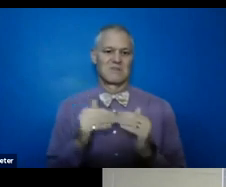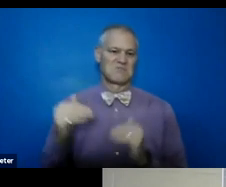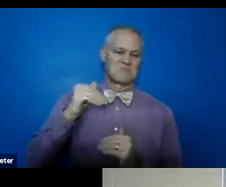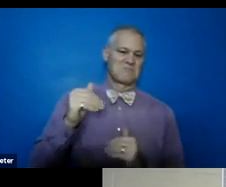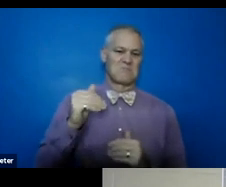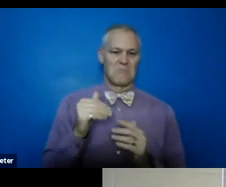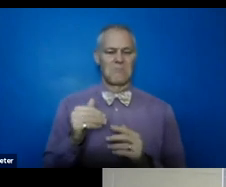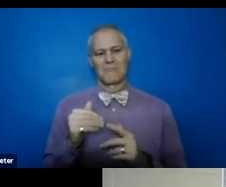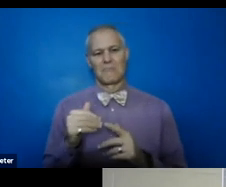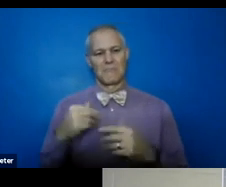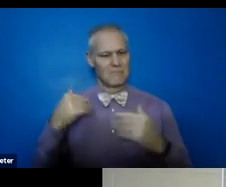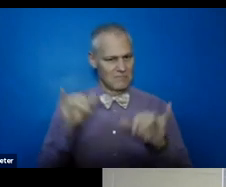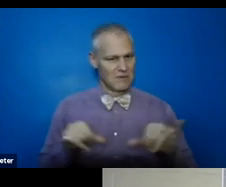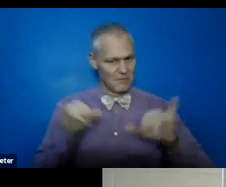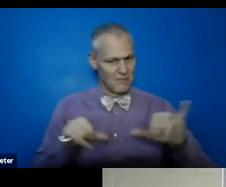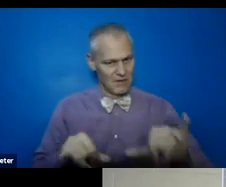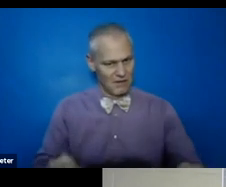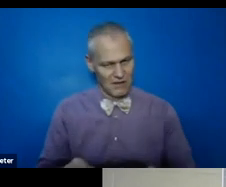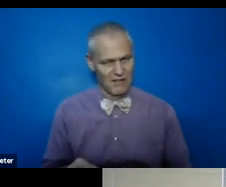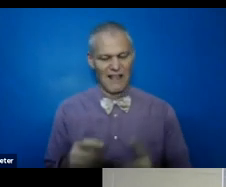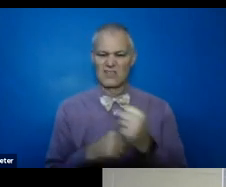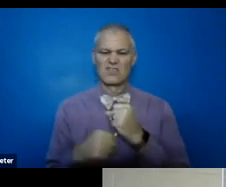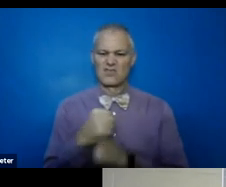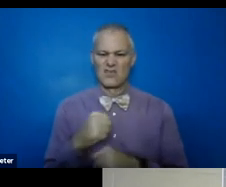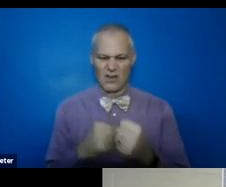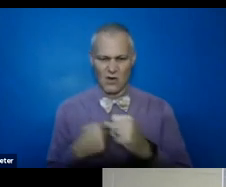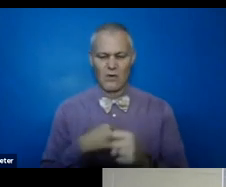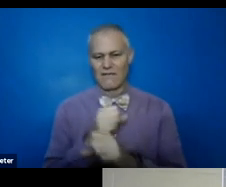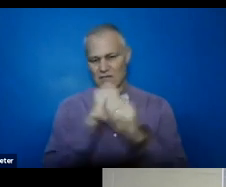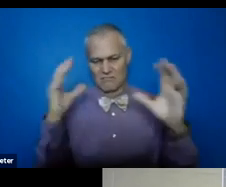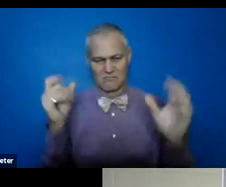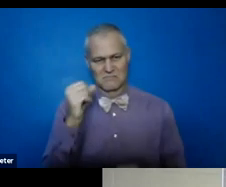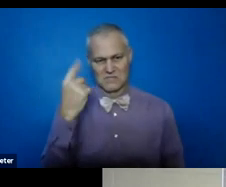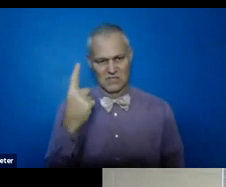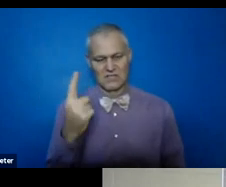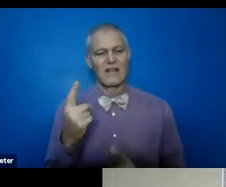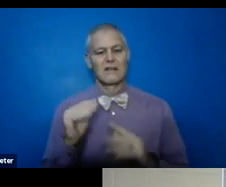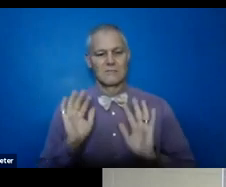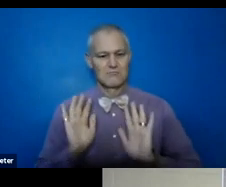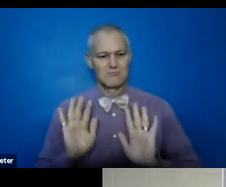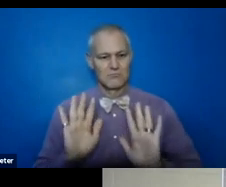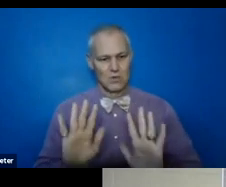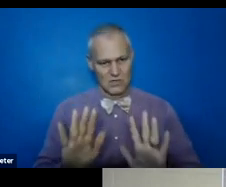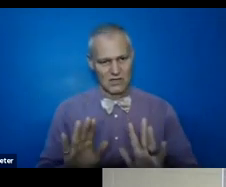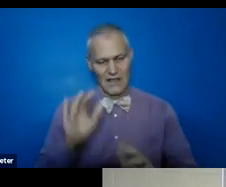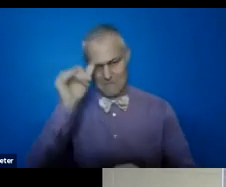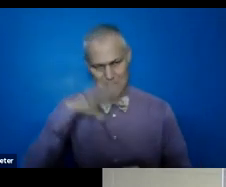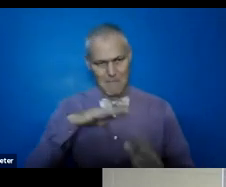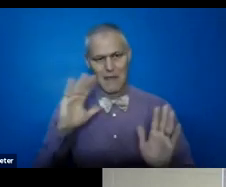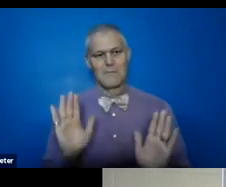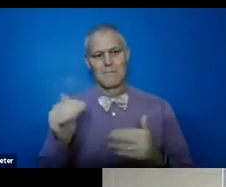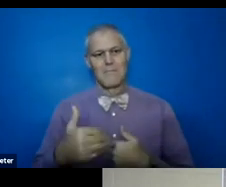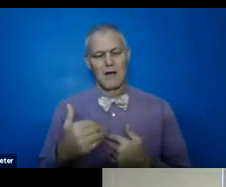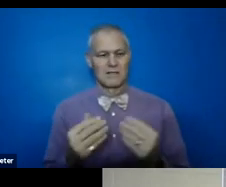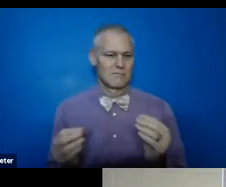patriarchal patterns. And those are also the structures that we need to understand that are driving some of this man box stuff above and